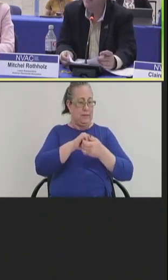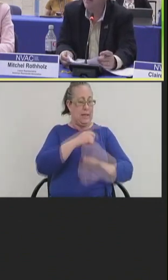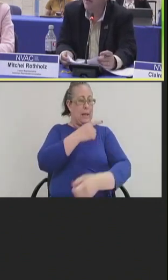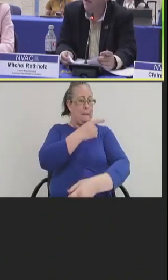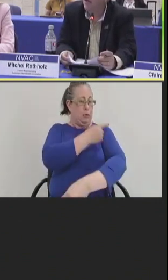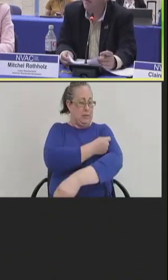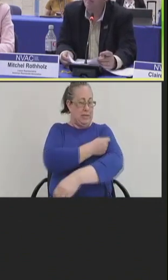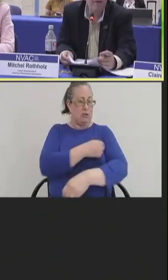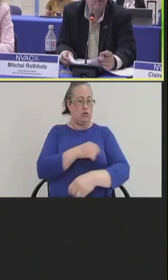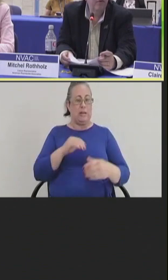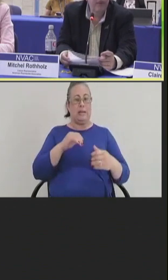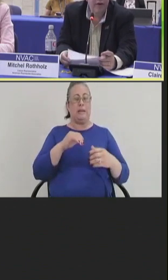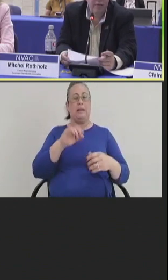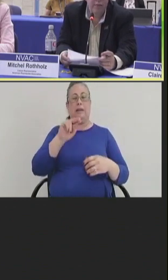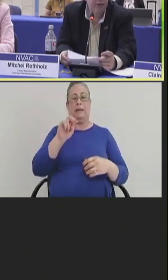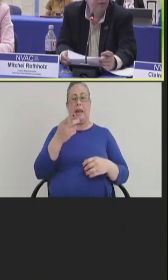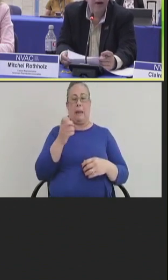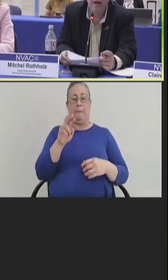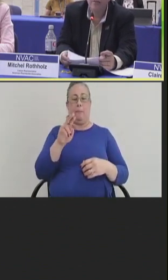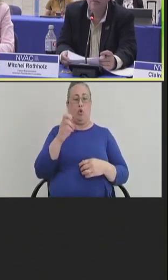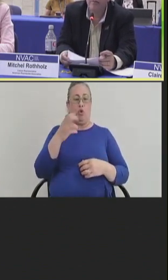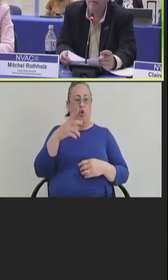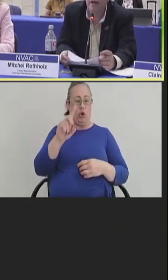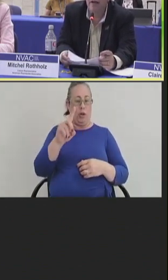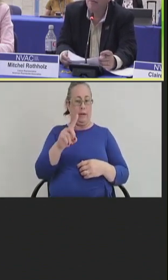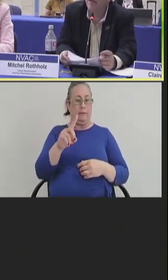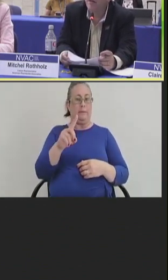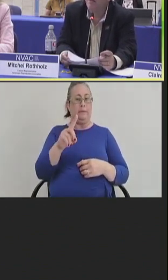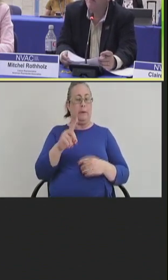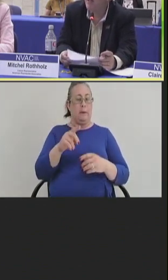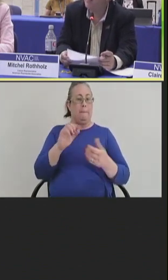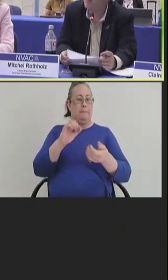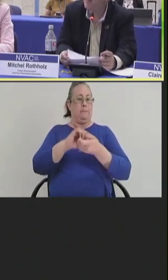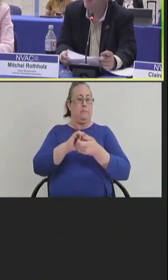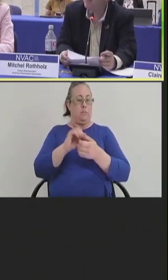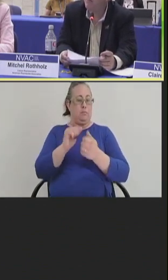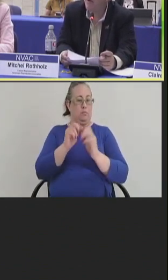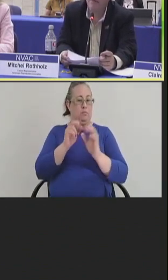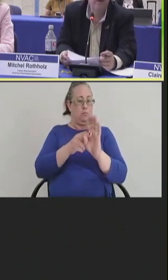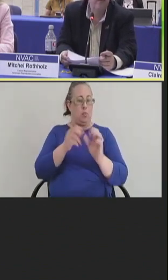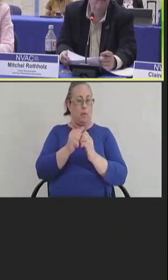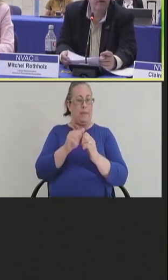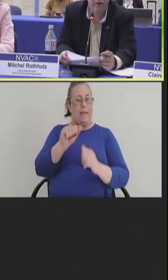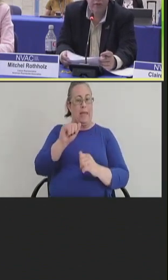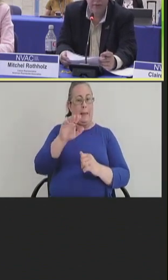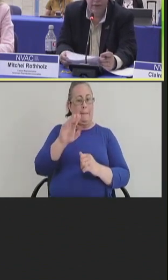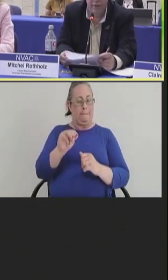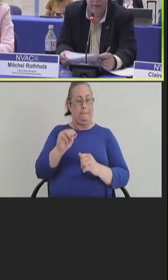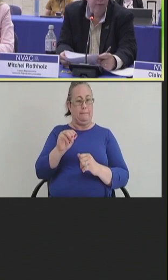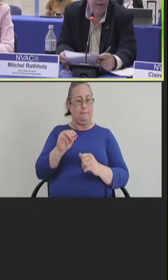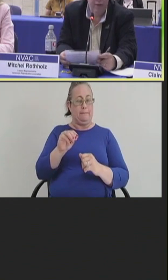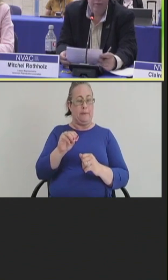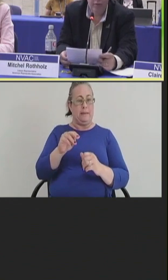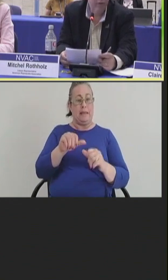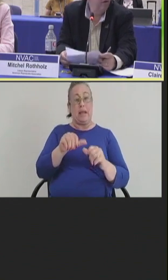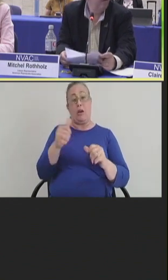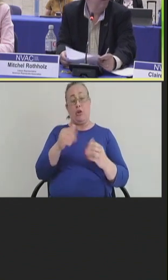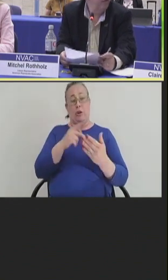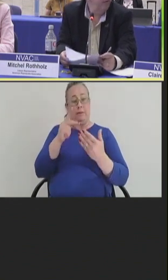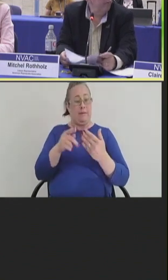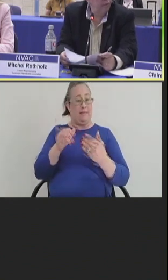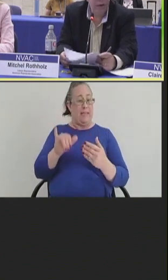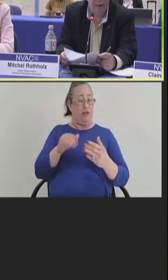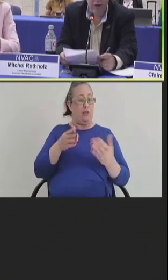neighborhood members and are participating with AIM in their VAC program and other initiatives that are there. And thank you for